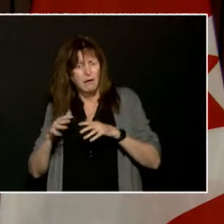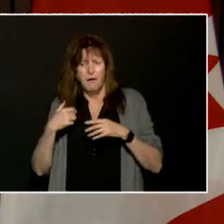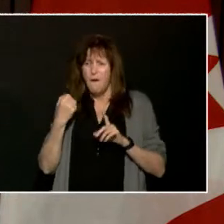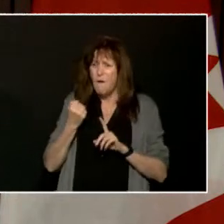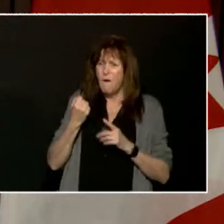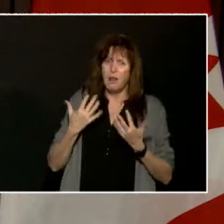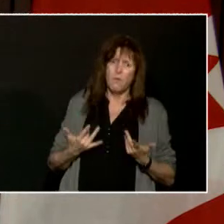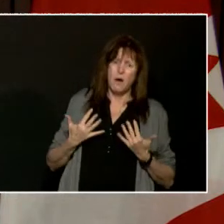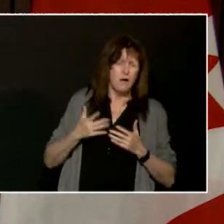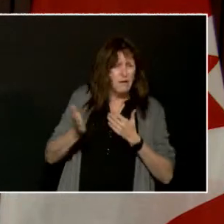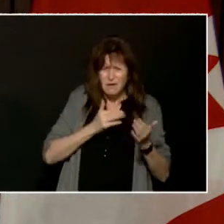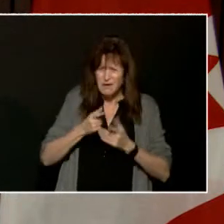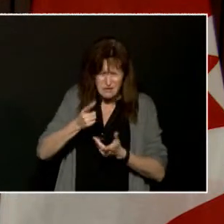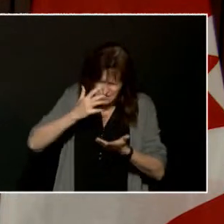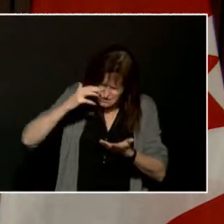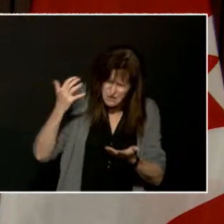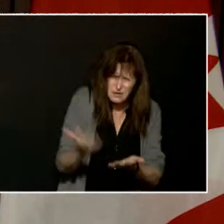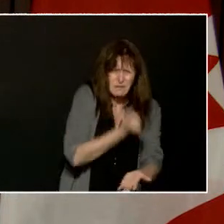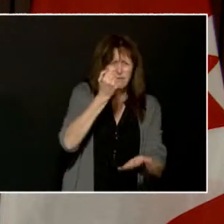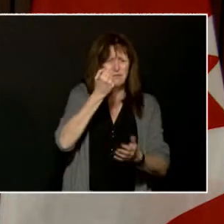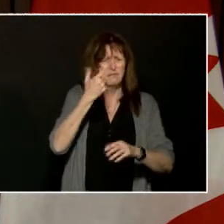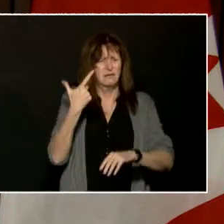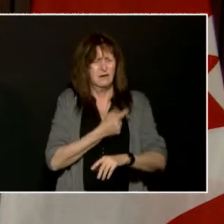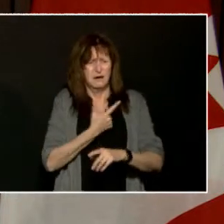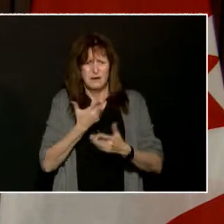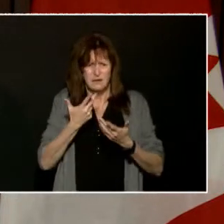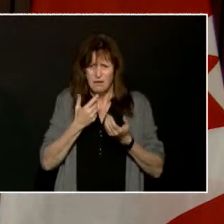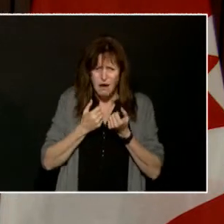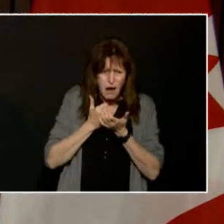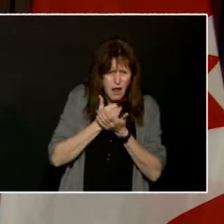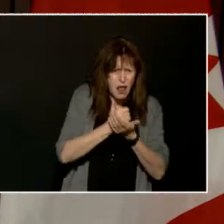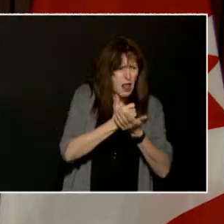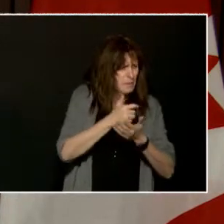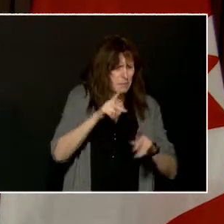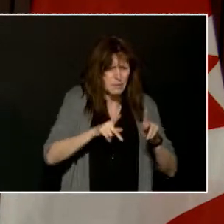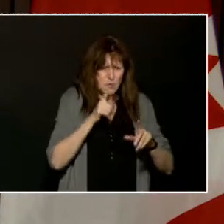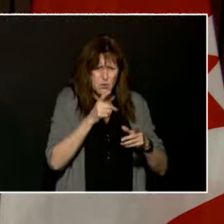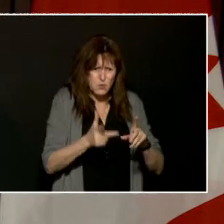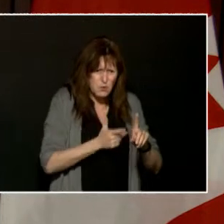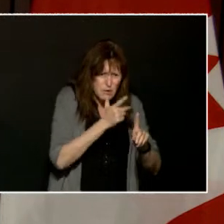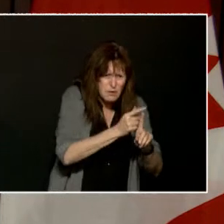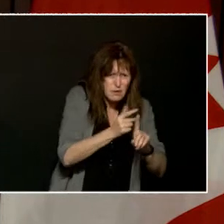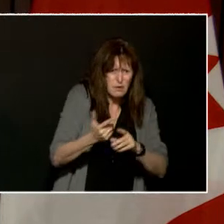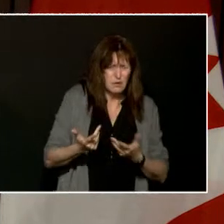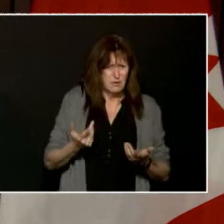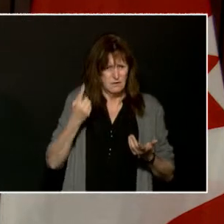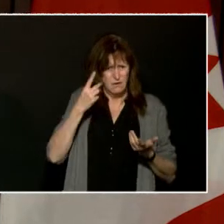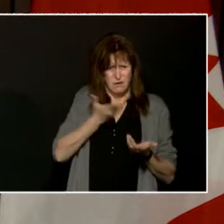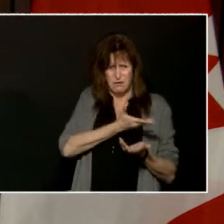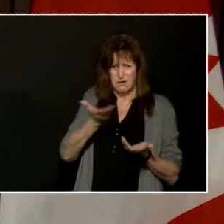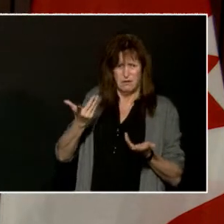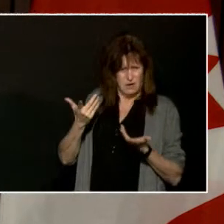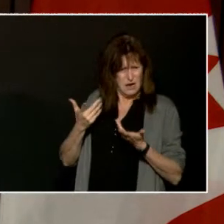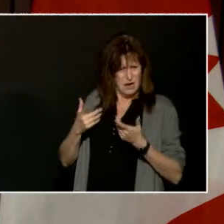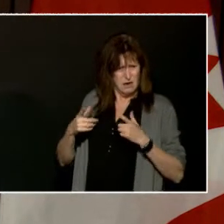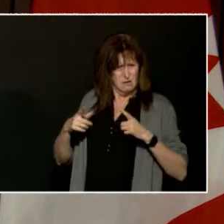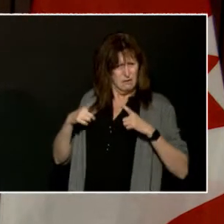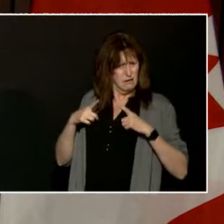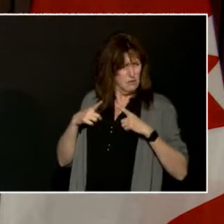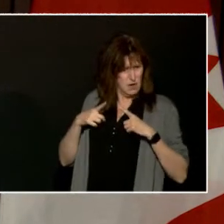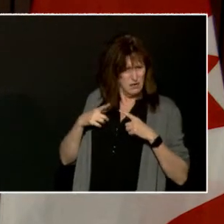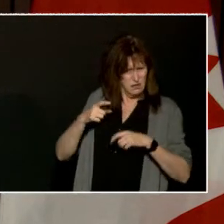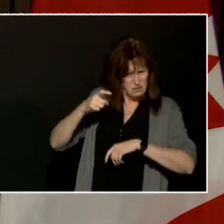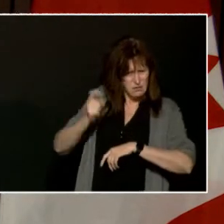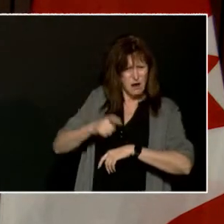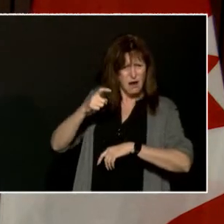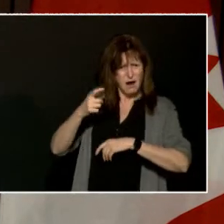help others get vaccinated, give your employees time off to get vaccinated, and remember to come back for your second dose when you're called. And bring